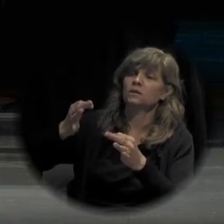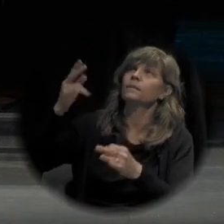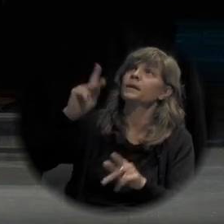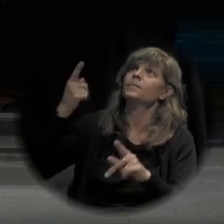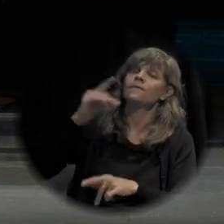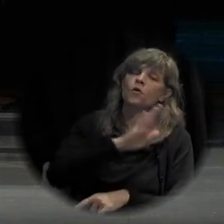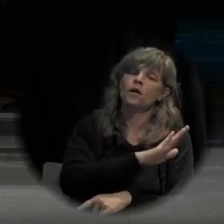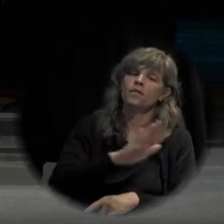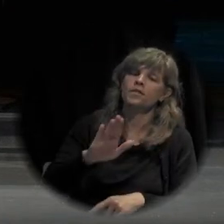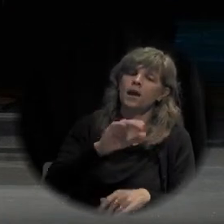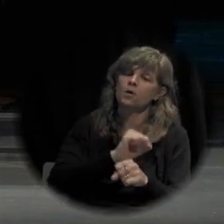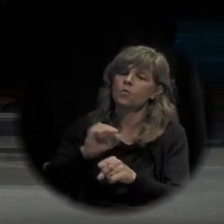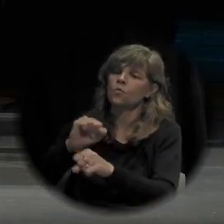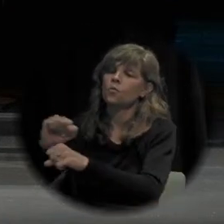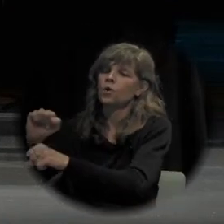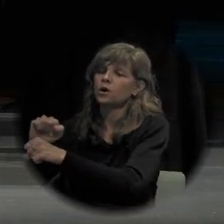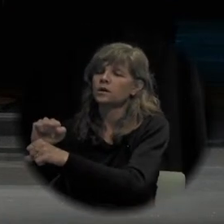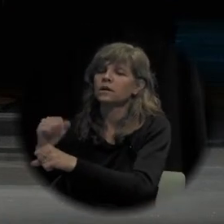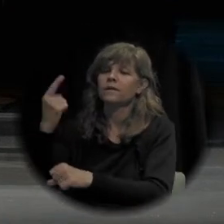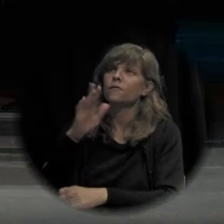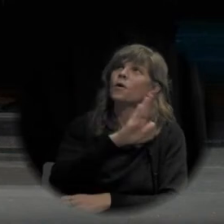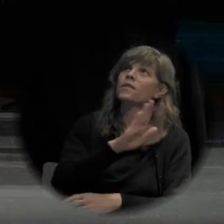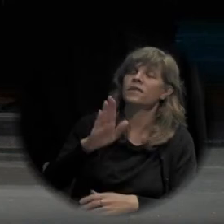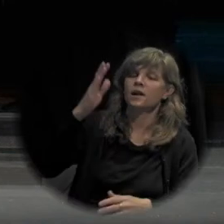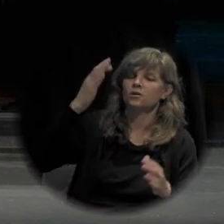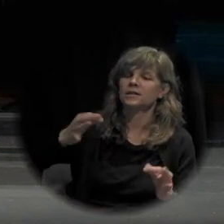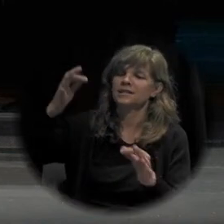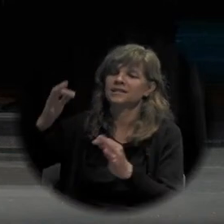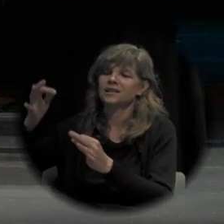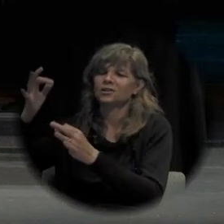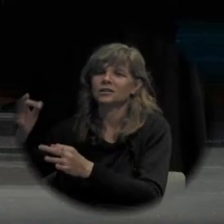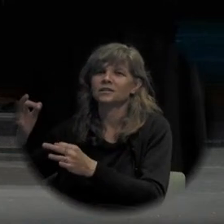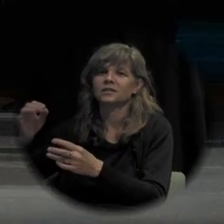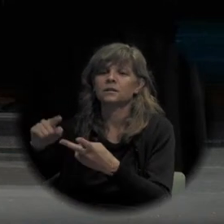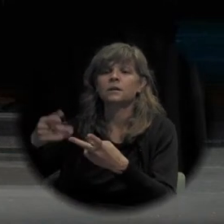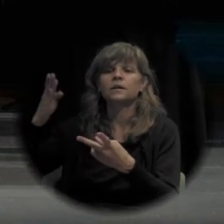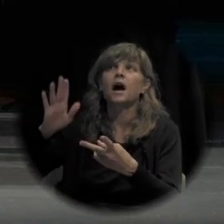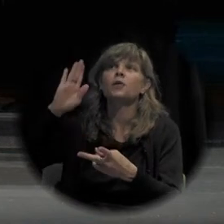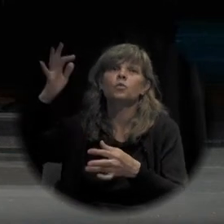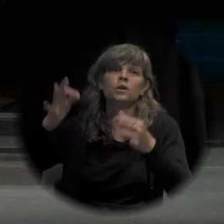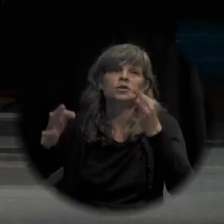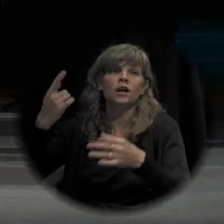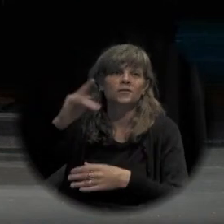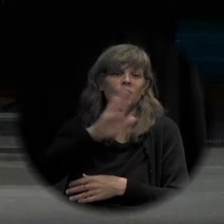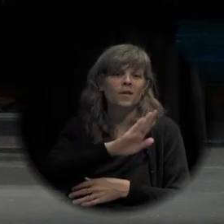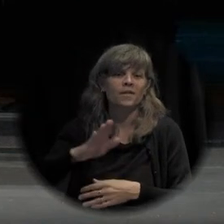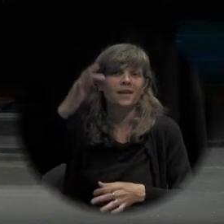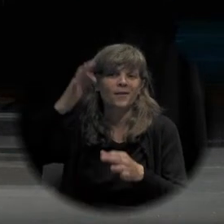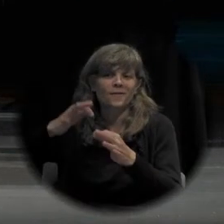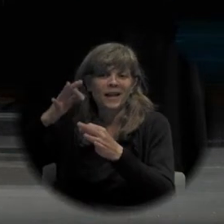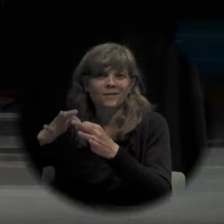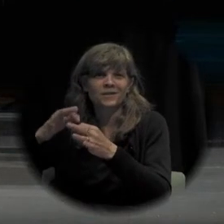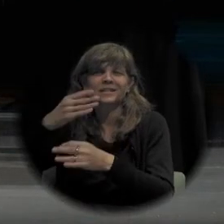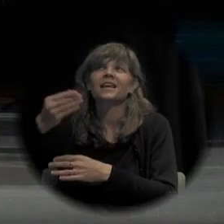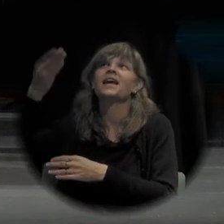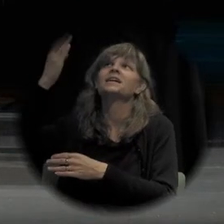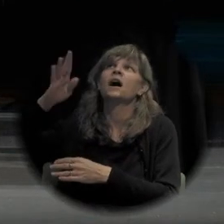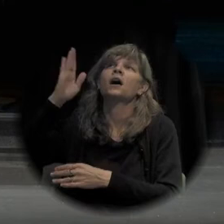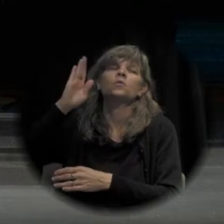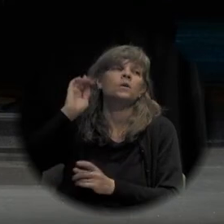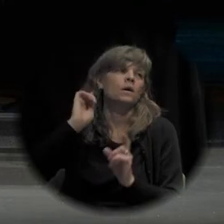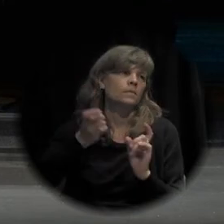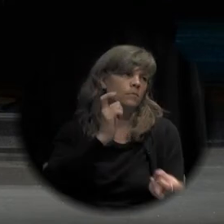righteousness? He will judge for every man's faithfulness, and He will provide. Do I trust